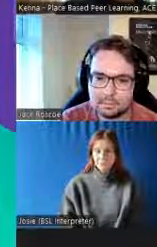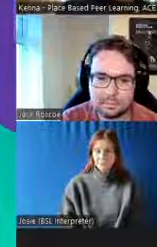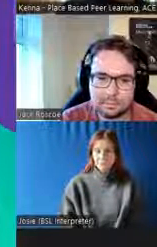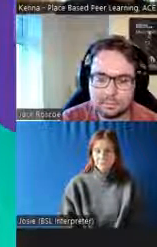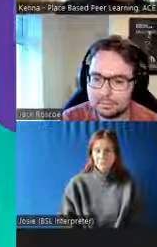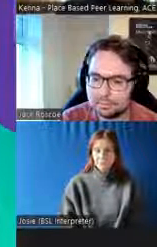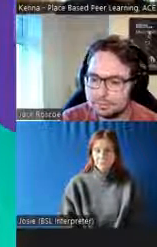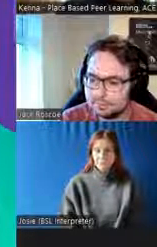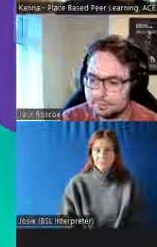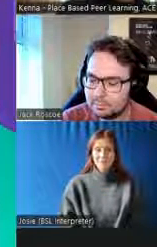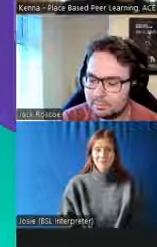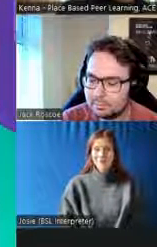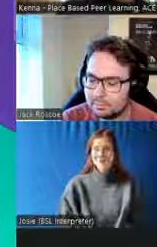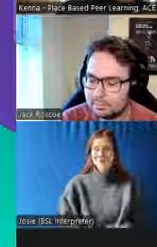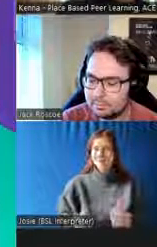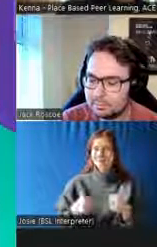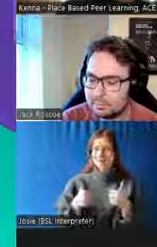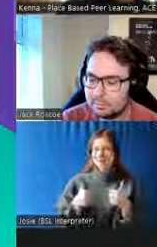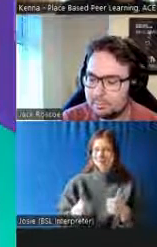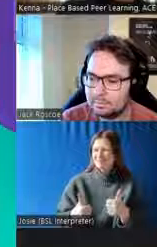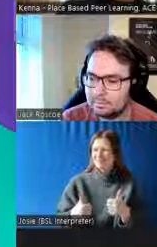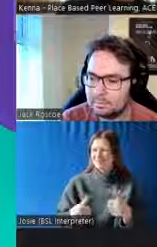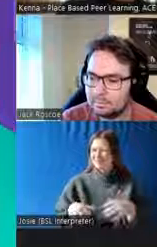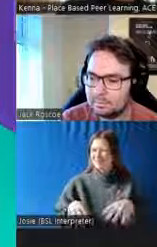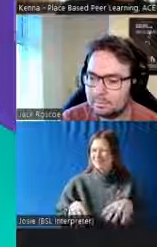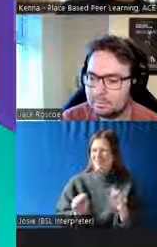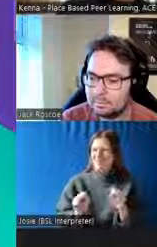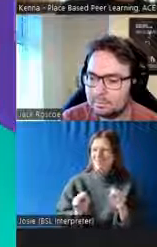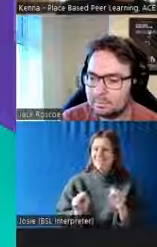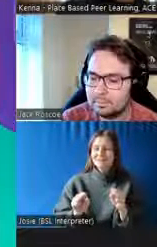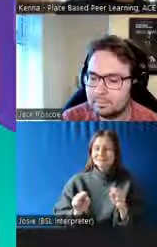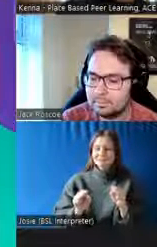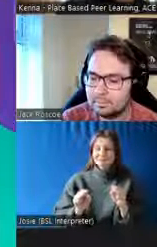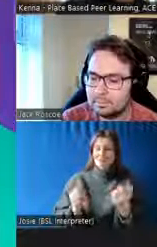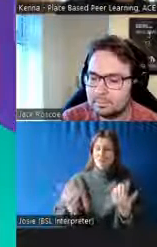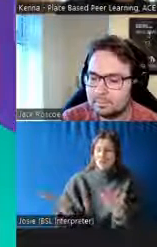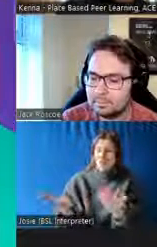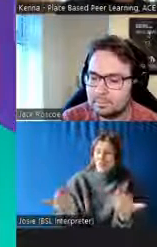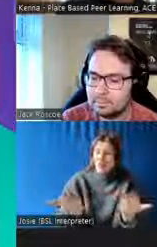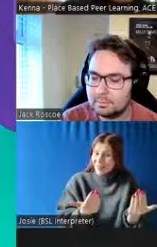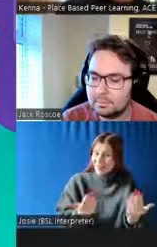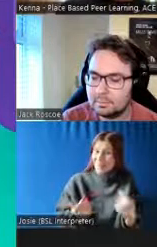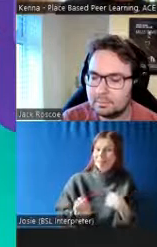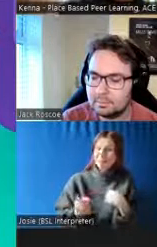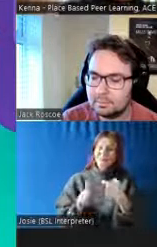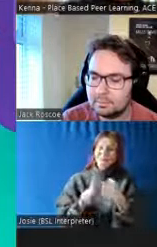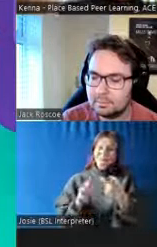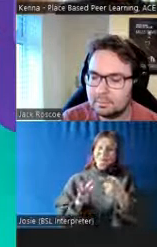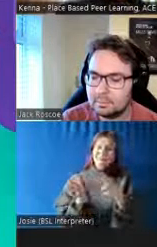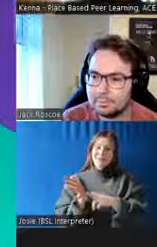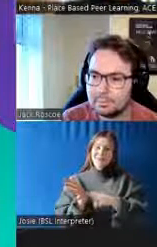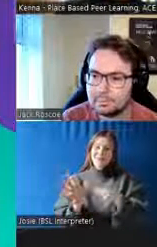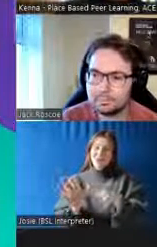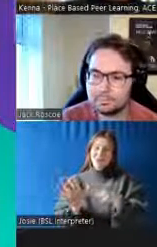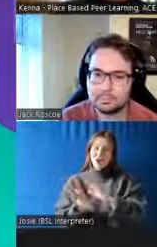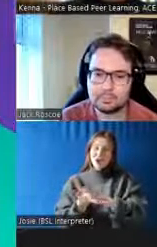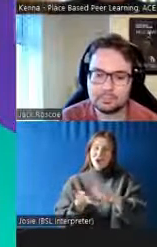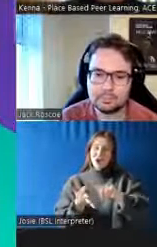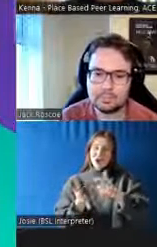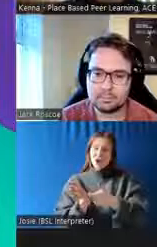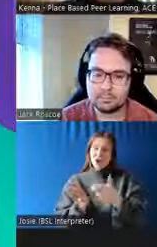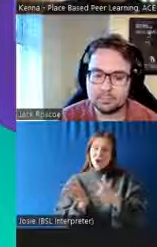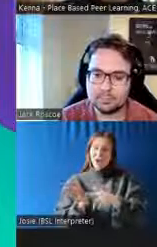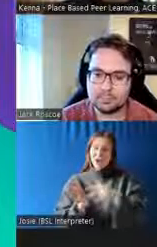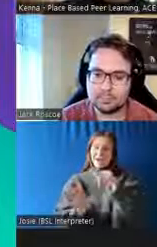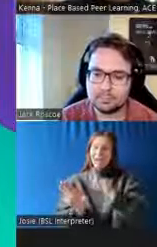Okay, I guess we'll go ahead and get started. Welcome, everyone. I'm Kenna Hernley. I am the Senior Officer for